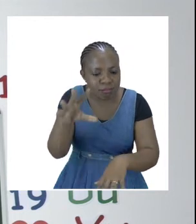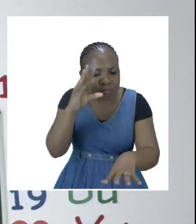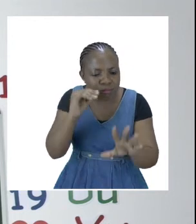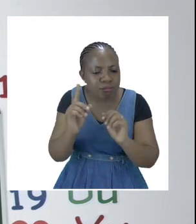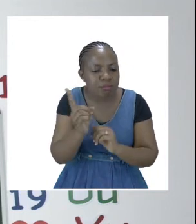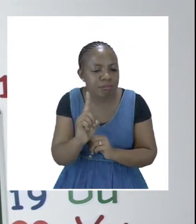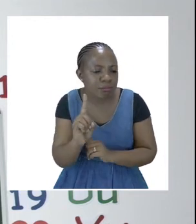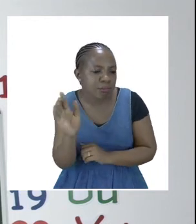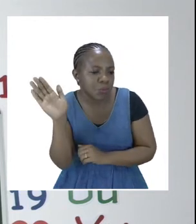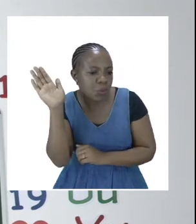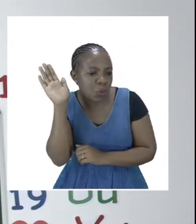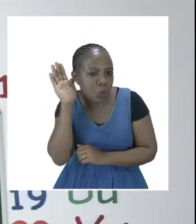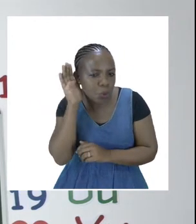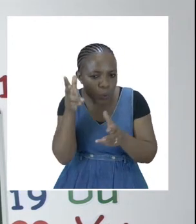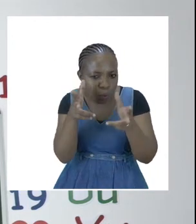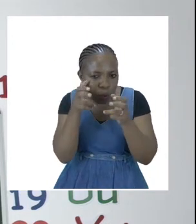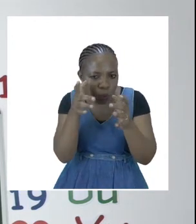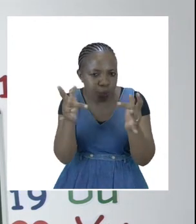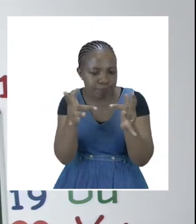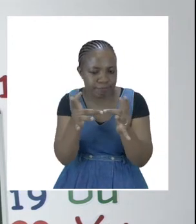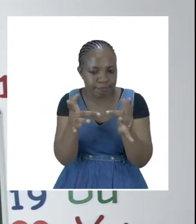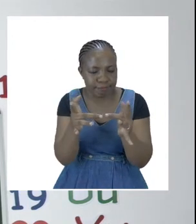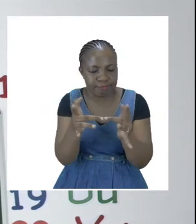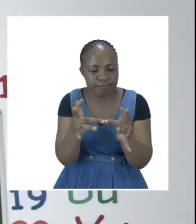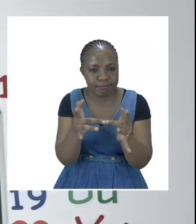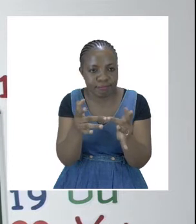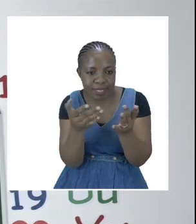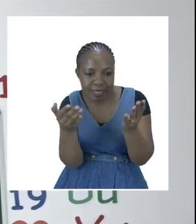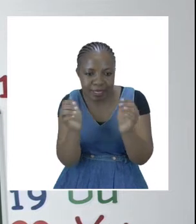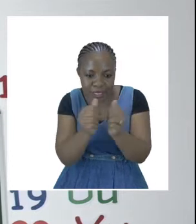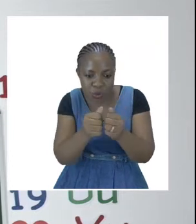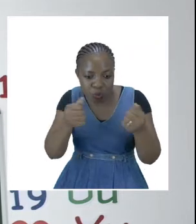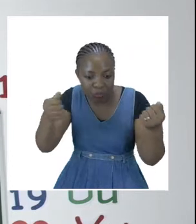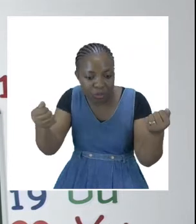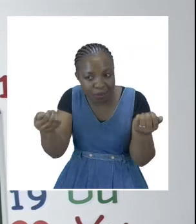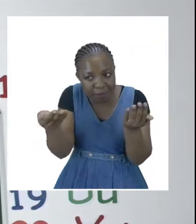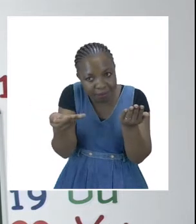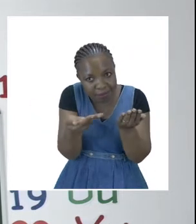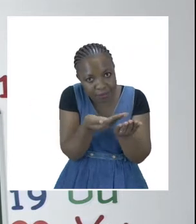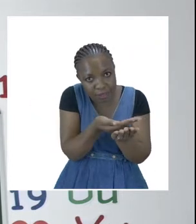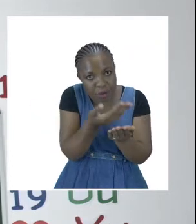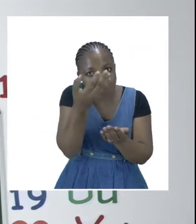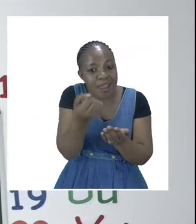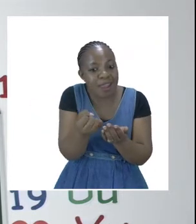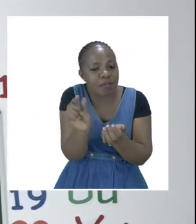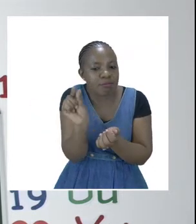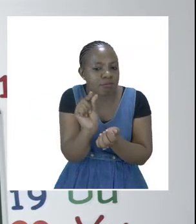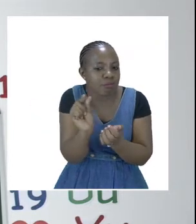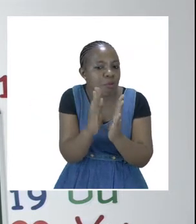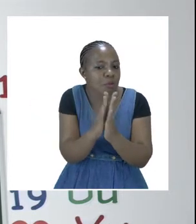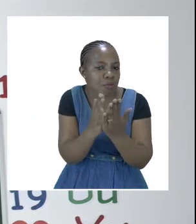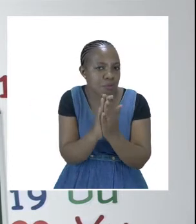or watching online. Inside the newspapers, there is an insert of the lesson